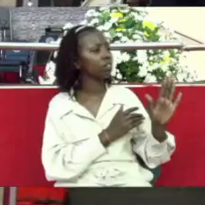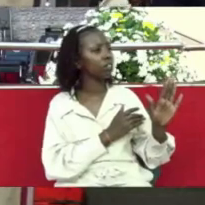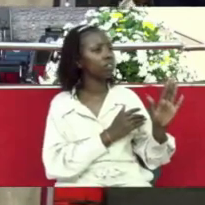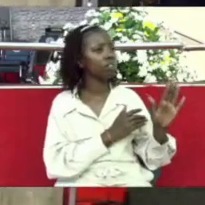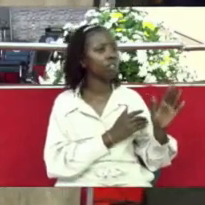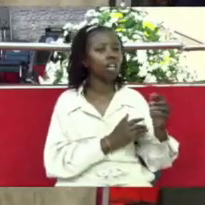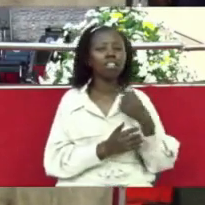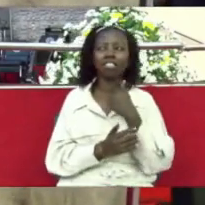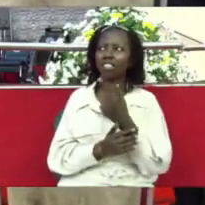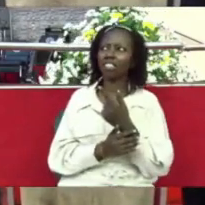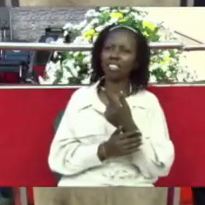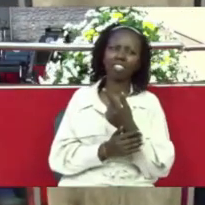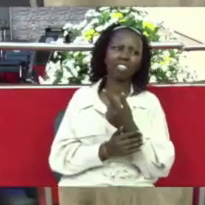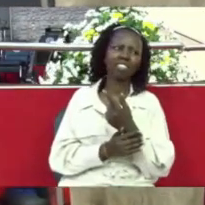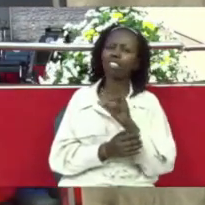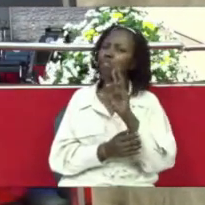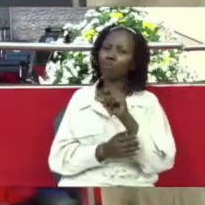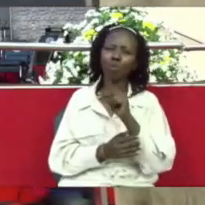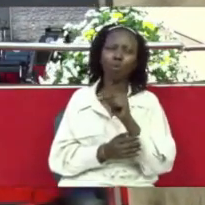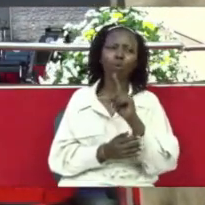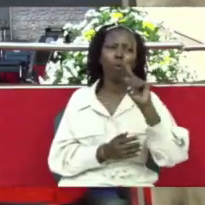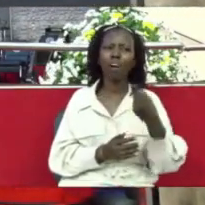says, it won't even come close.